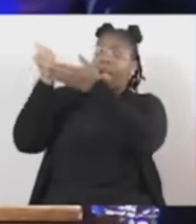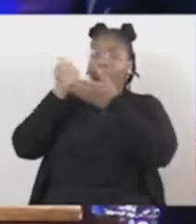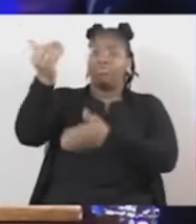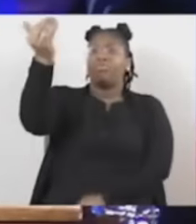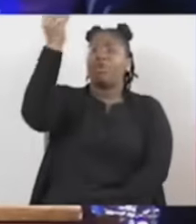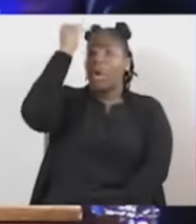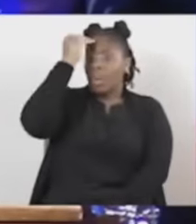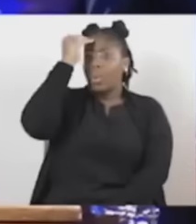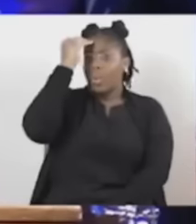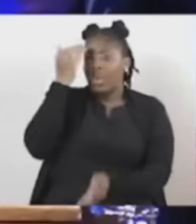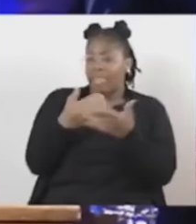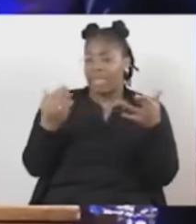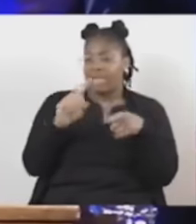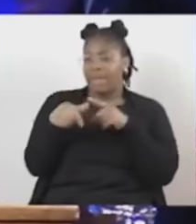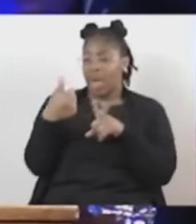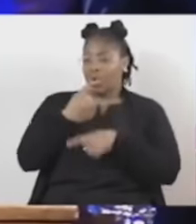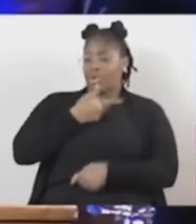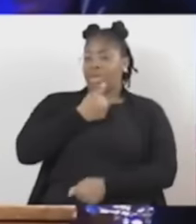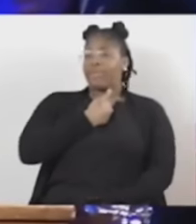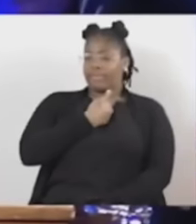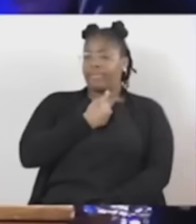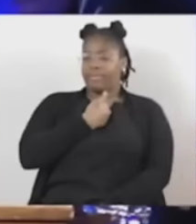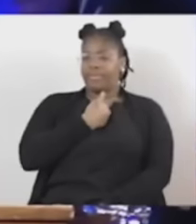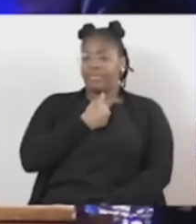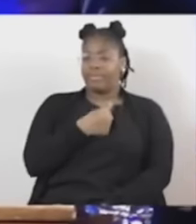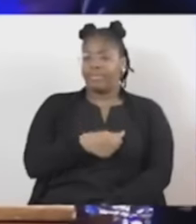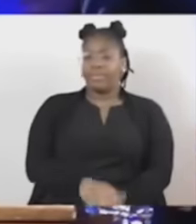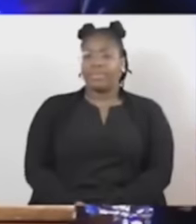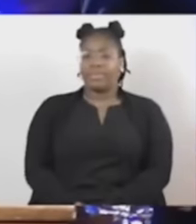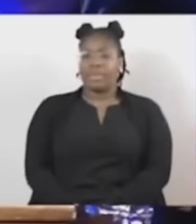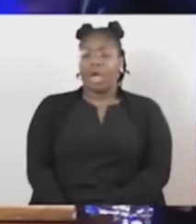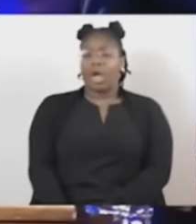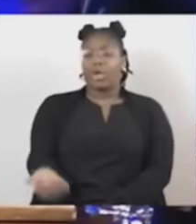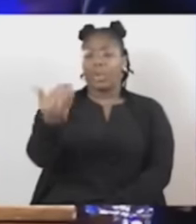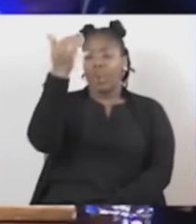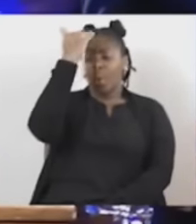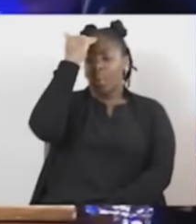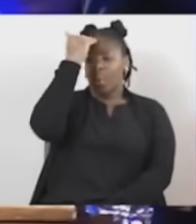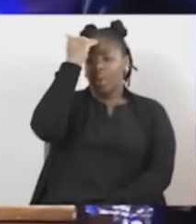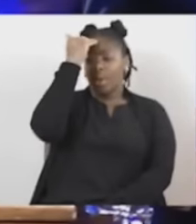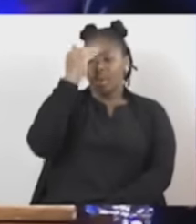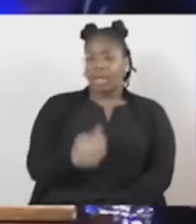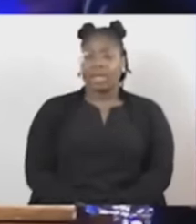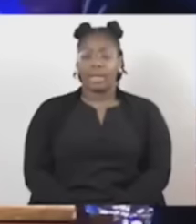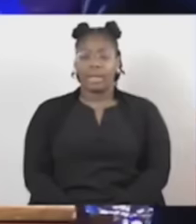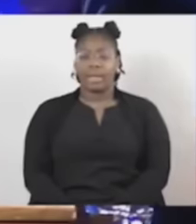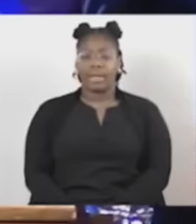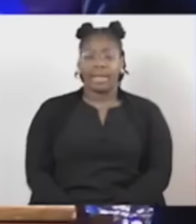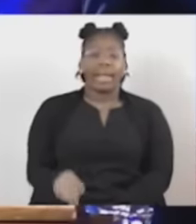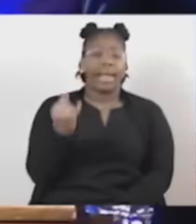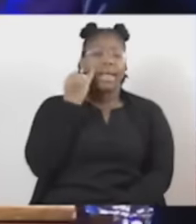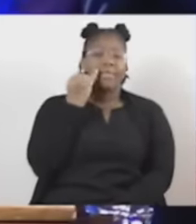of some things, knowing the potentiality for destruction if there is the absence of that